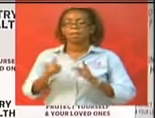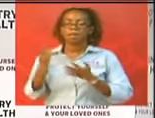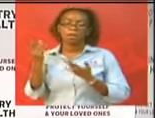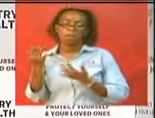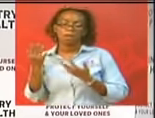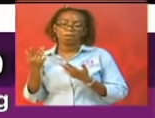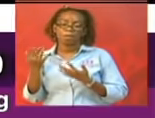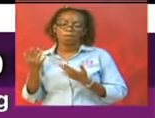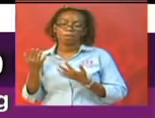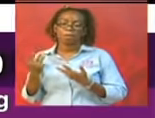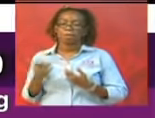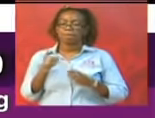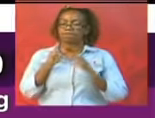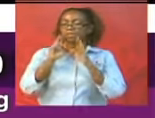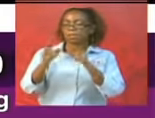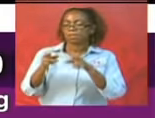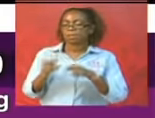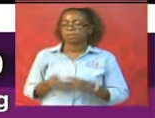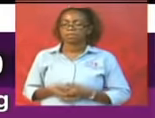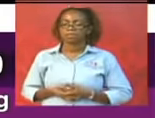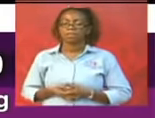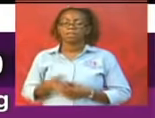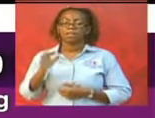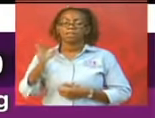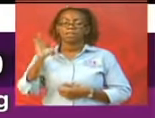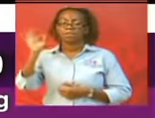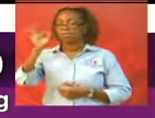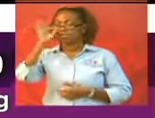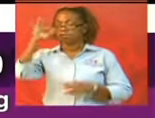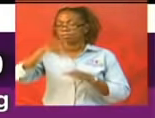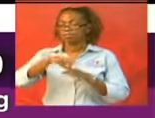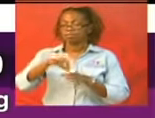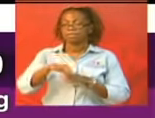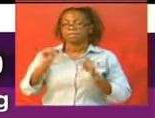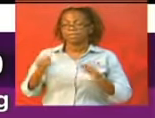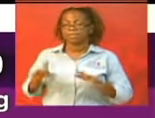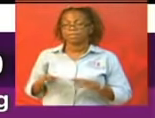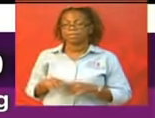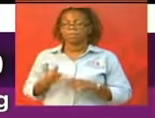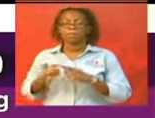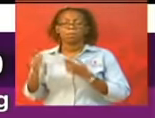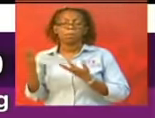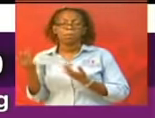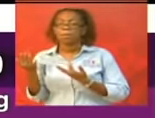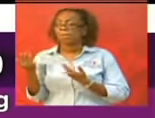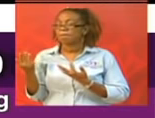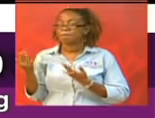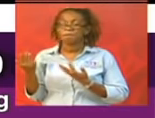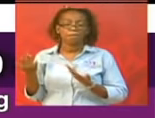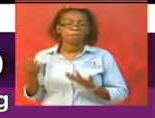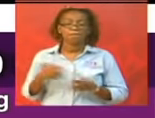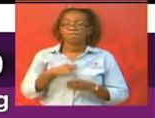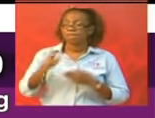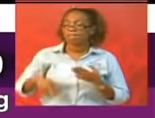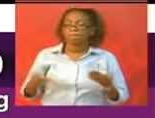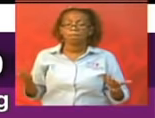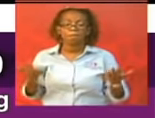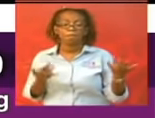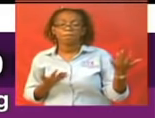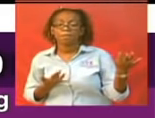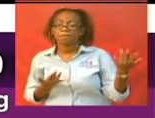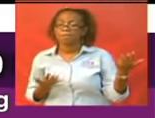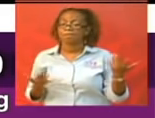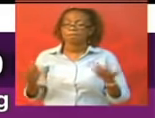we're still having persons reaching out saying that they've been waiting weeks to get their results and they have not gotten the results at this